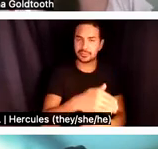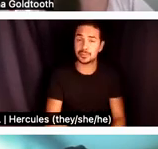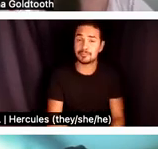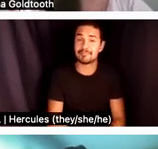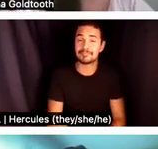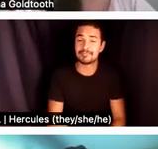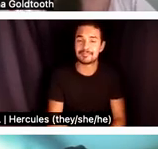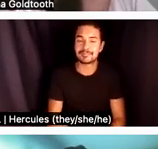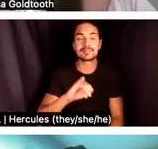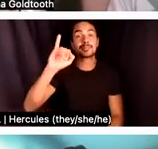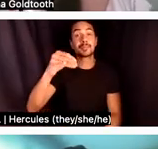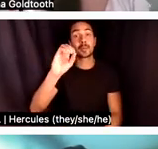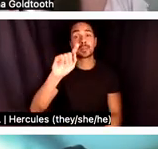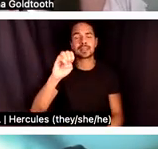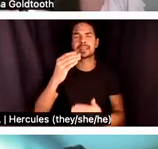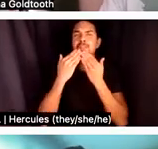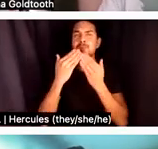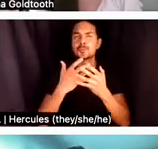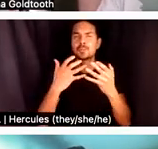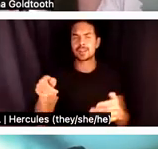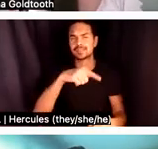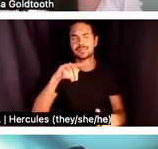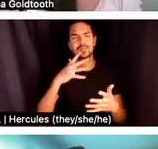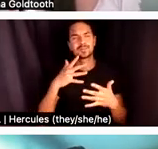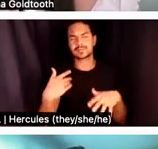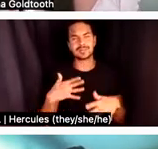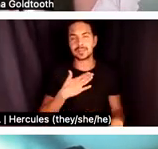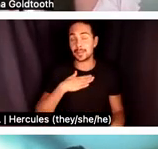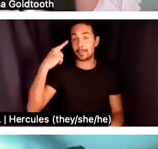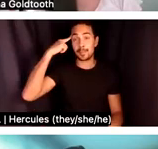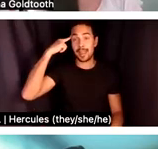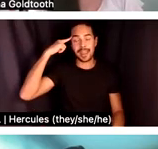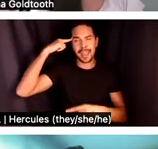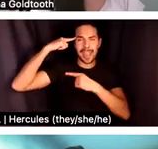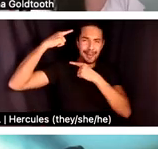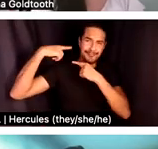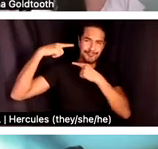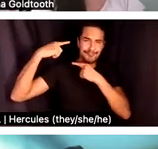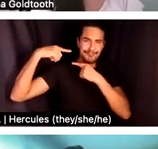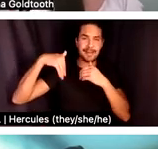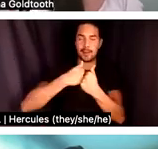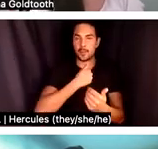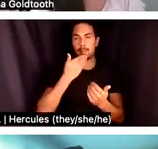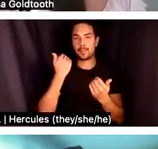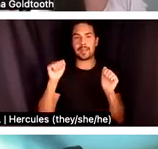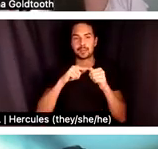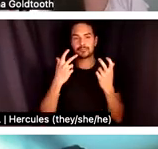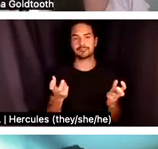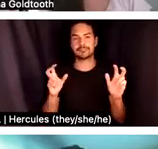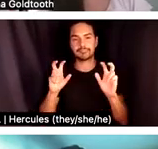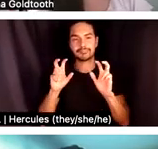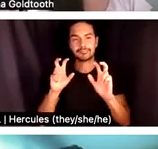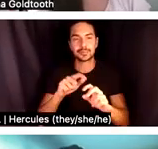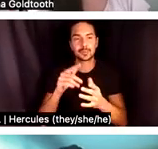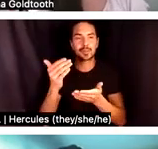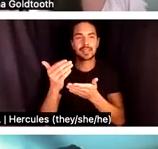Yes, thank you both so much for all of this. My mind is kind of racing and thinking about how are we best able to really kind of